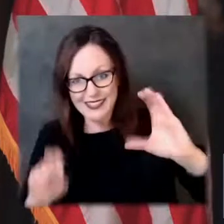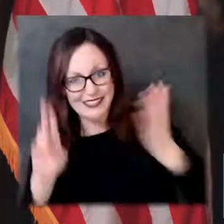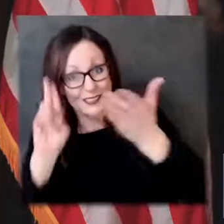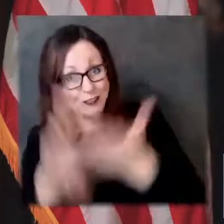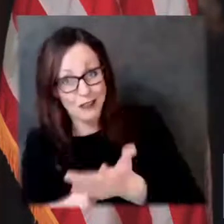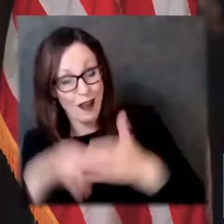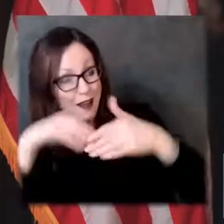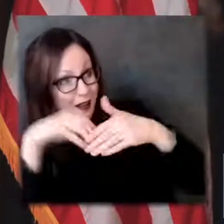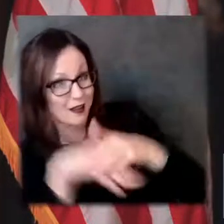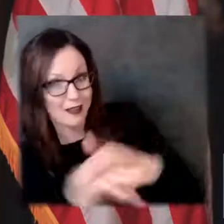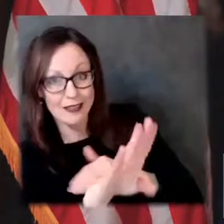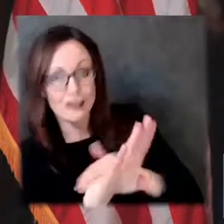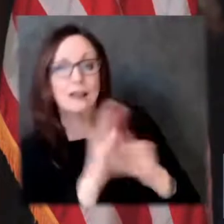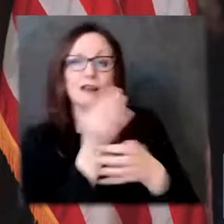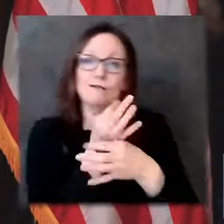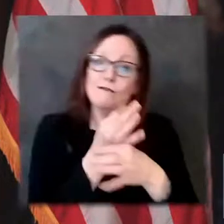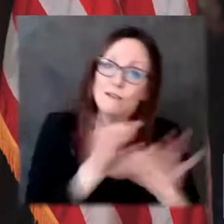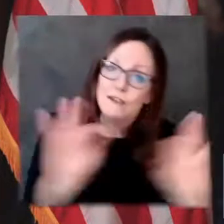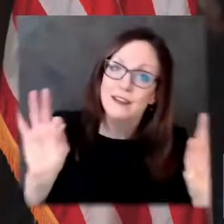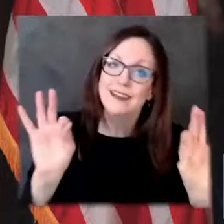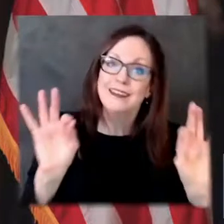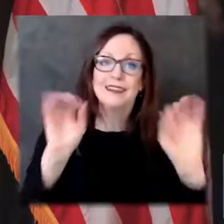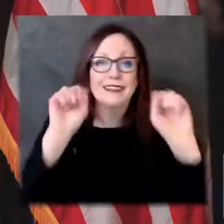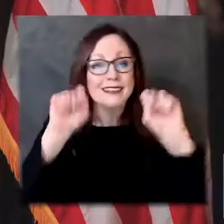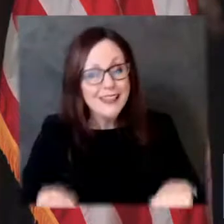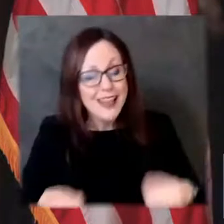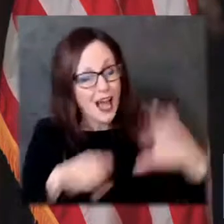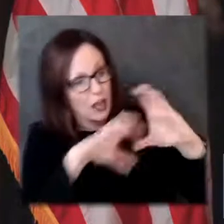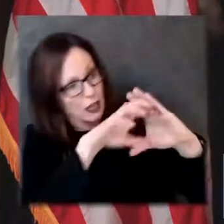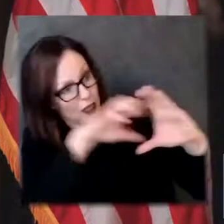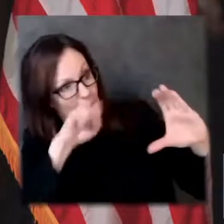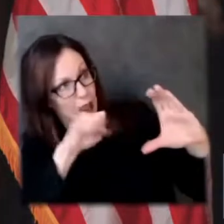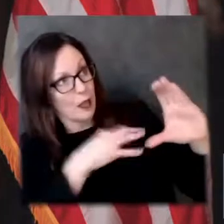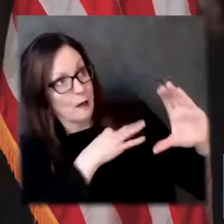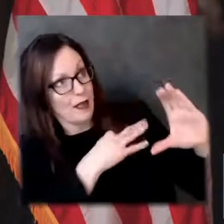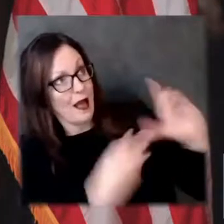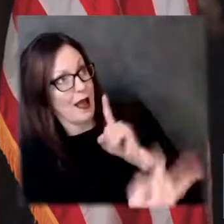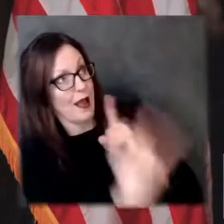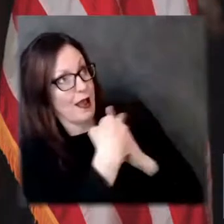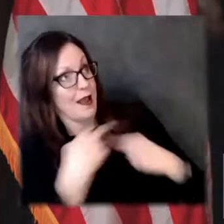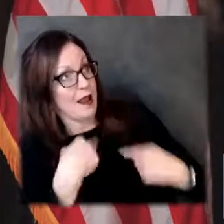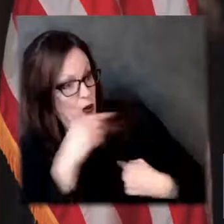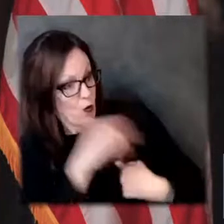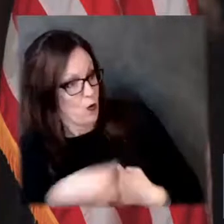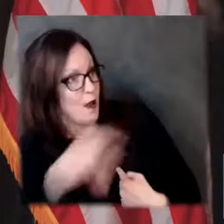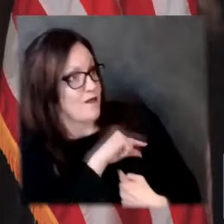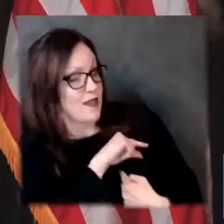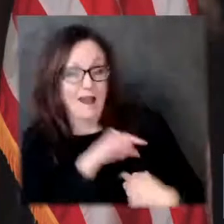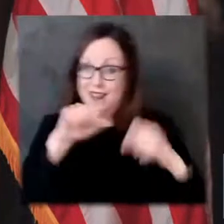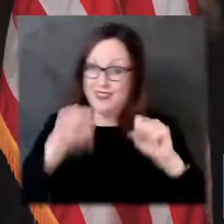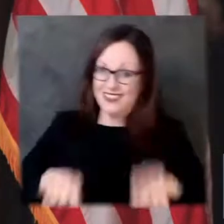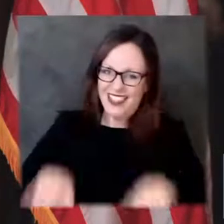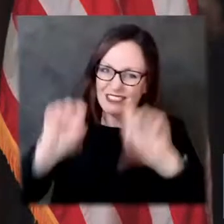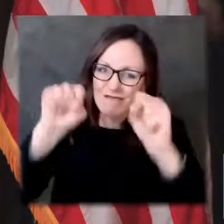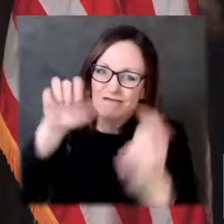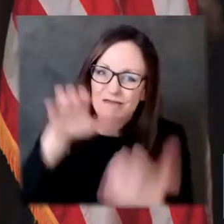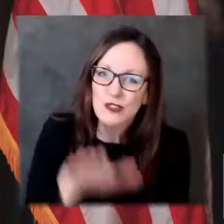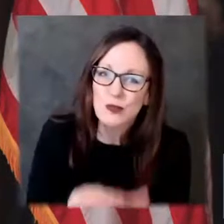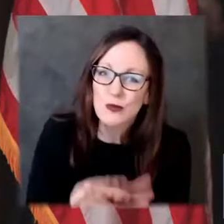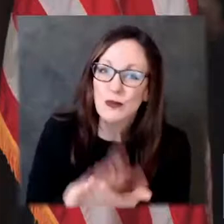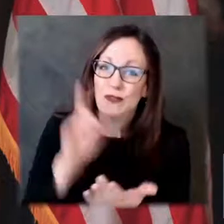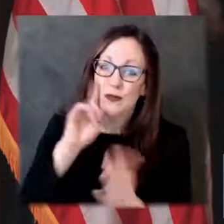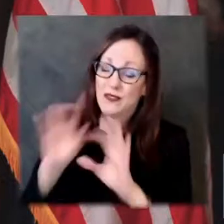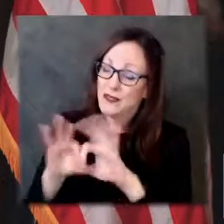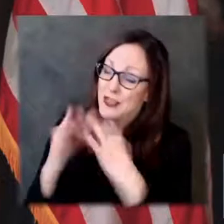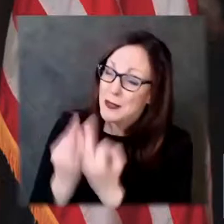campuses statewide, ensuring students from low-income households can get a four-year education at no cost to them